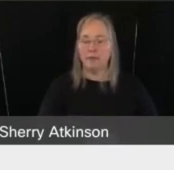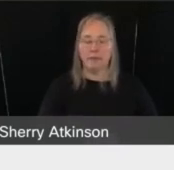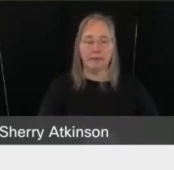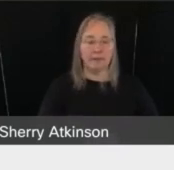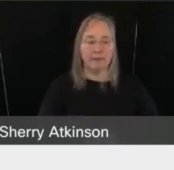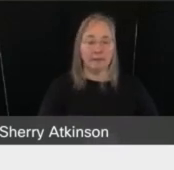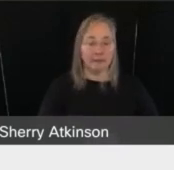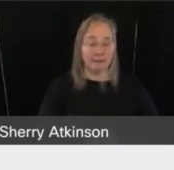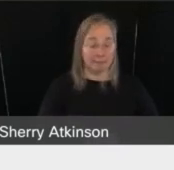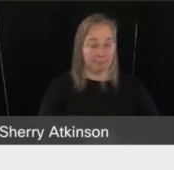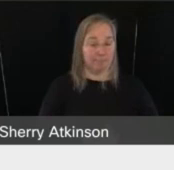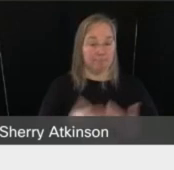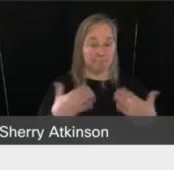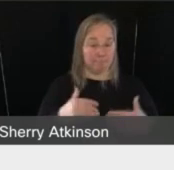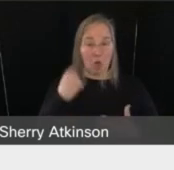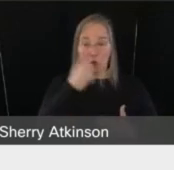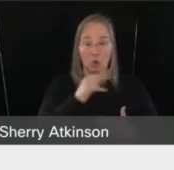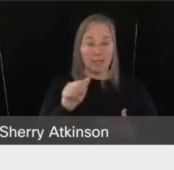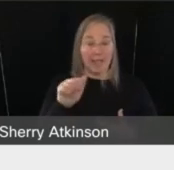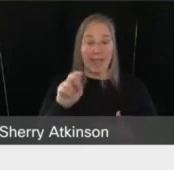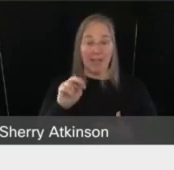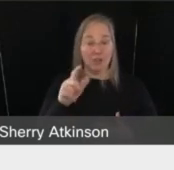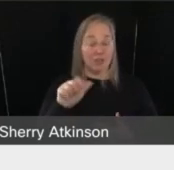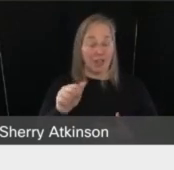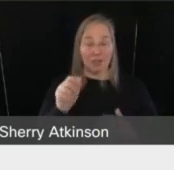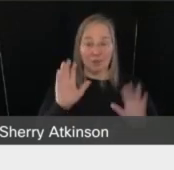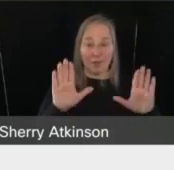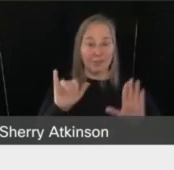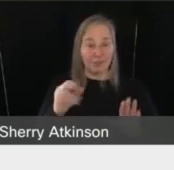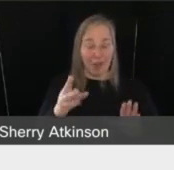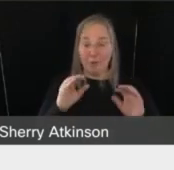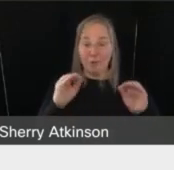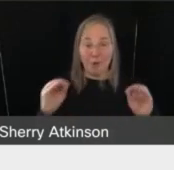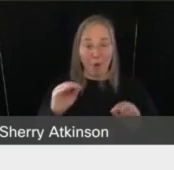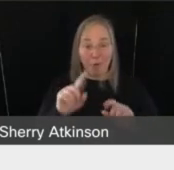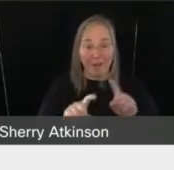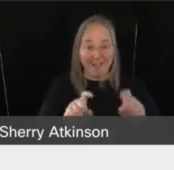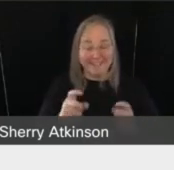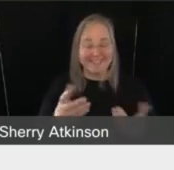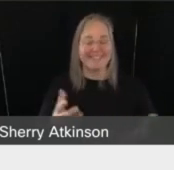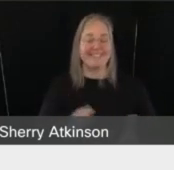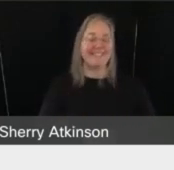Looks like Angela, you did a great job. There's no questions. Thank you. So